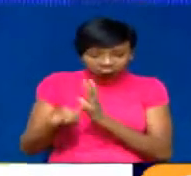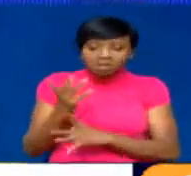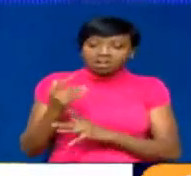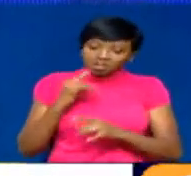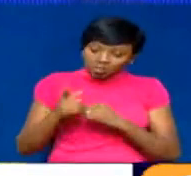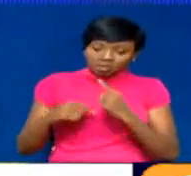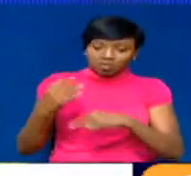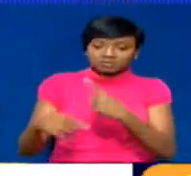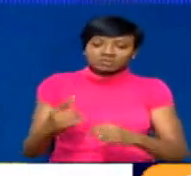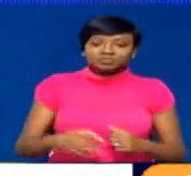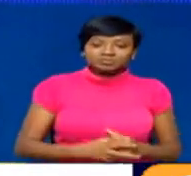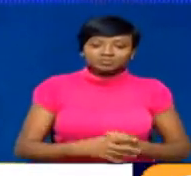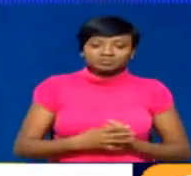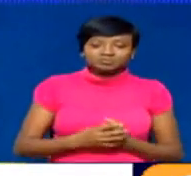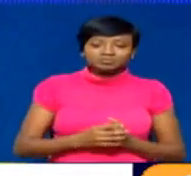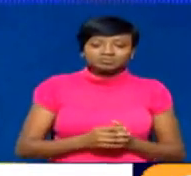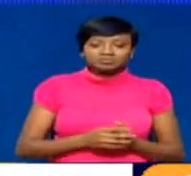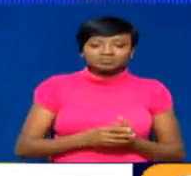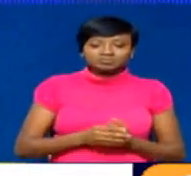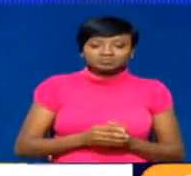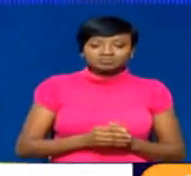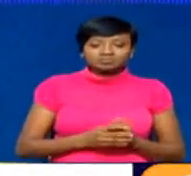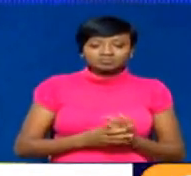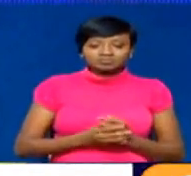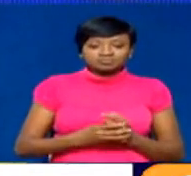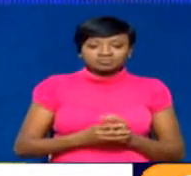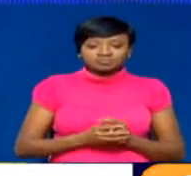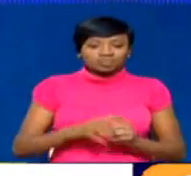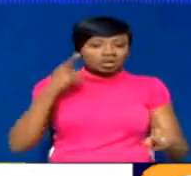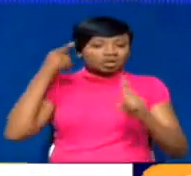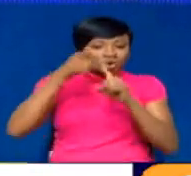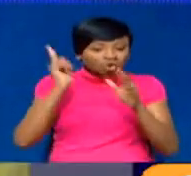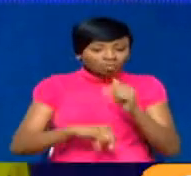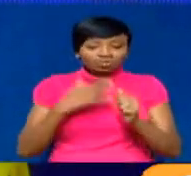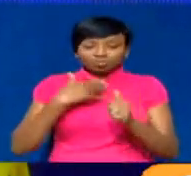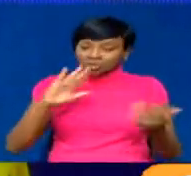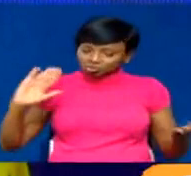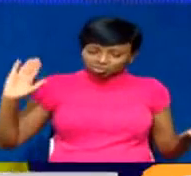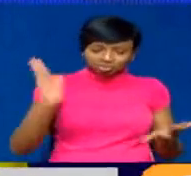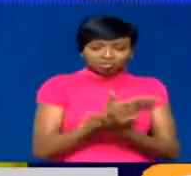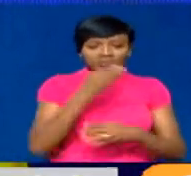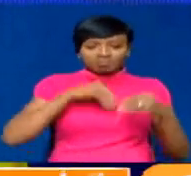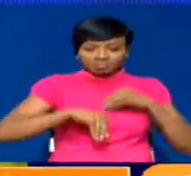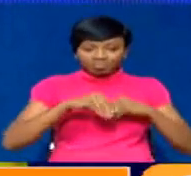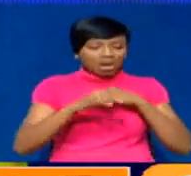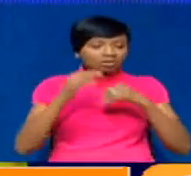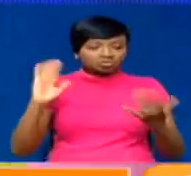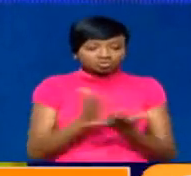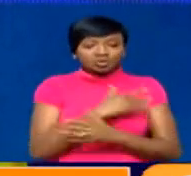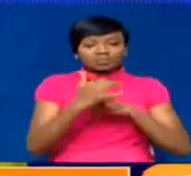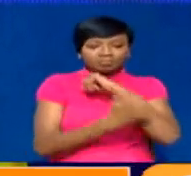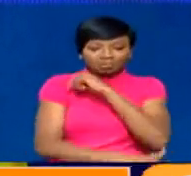independence-era leaders. We'll use it to continue the struggle to eradicate poverty, ignorance, and